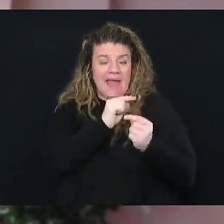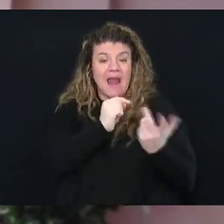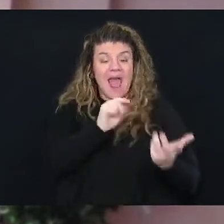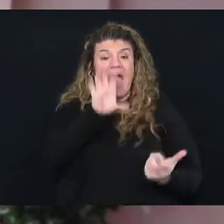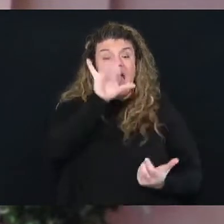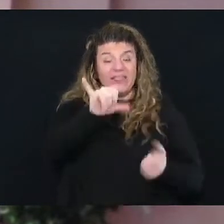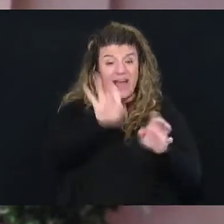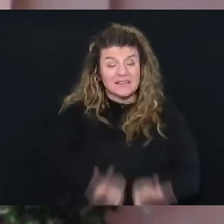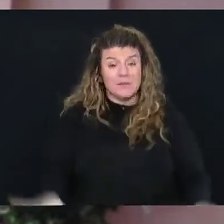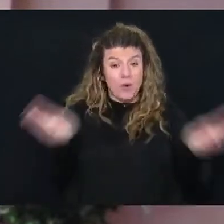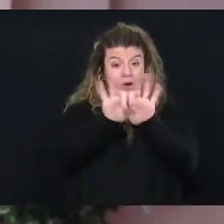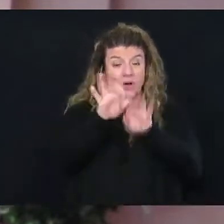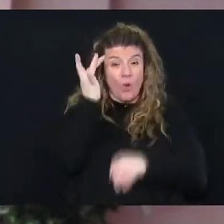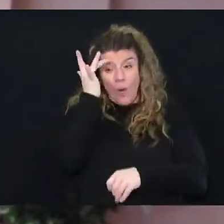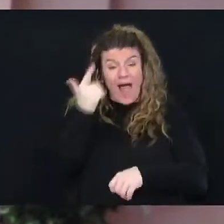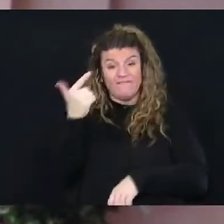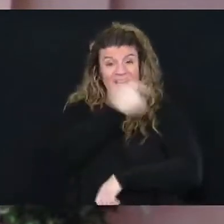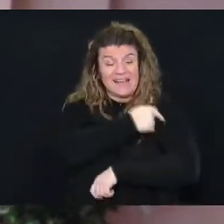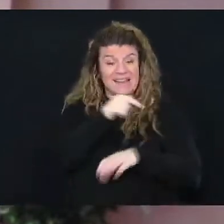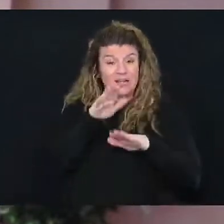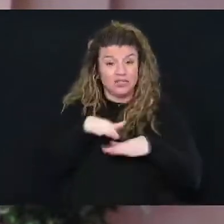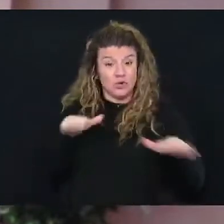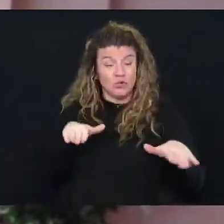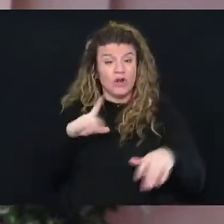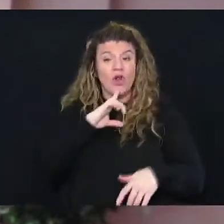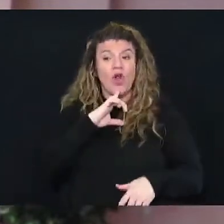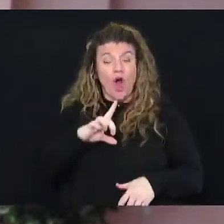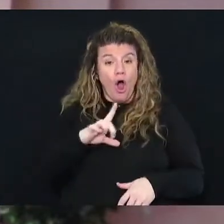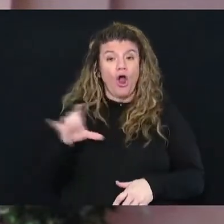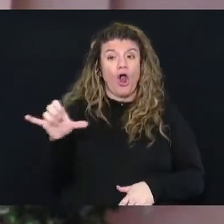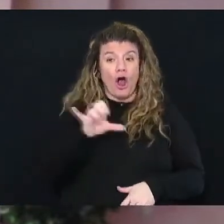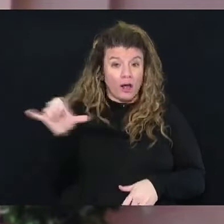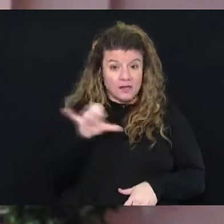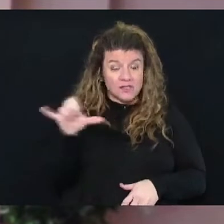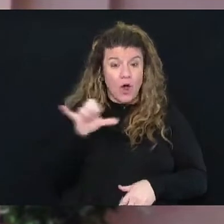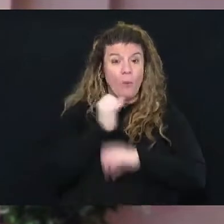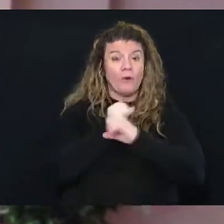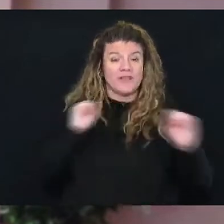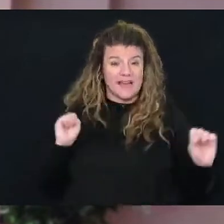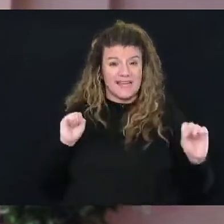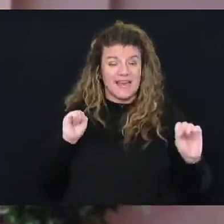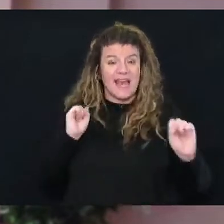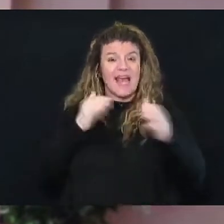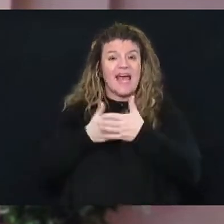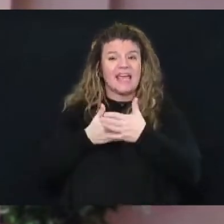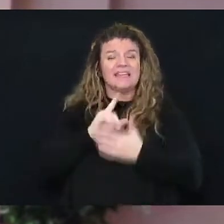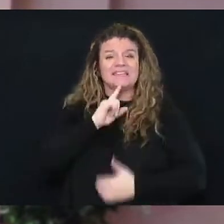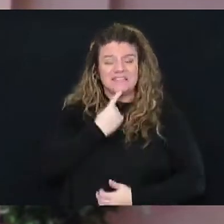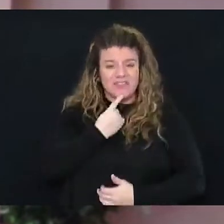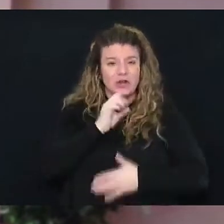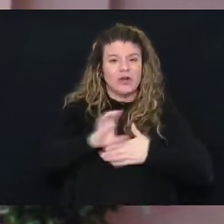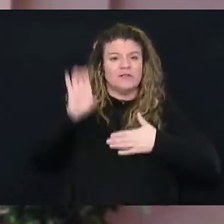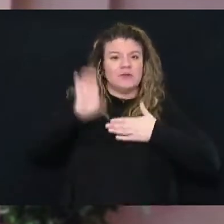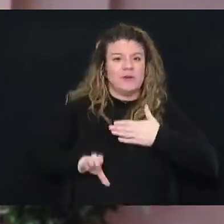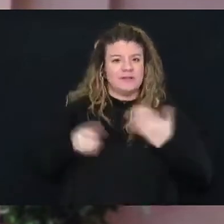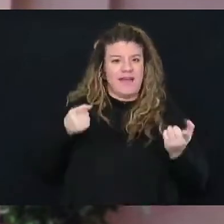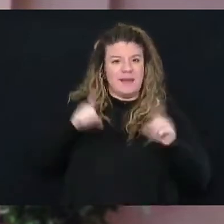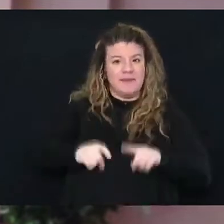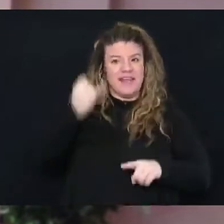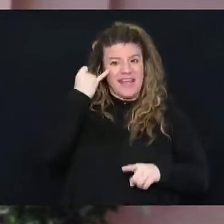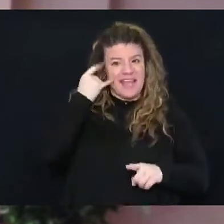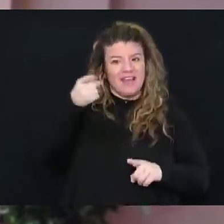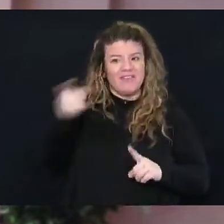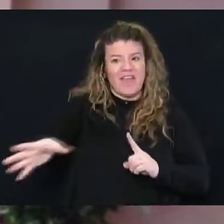because vaccinated children are very much also protected against severe consequences of